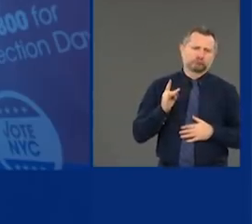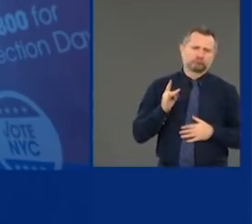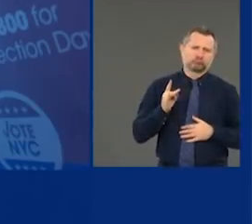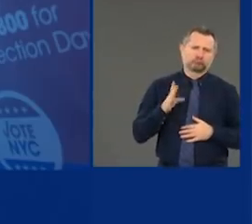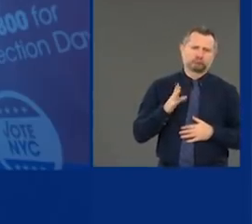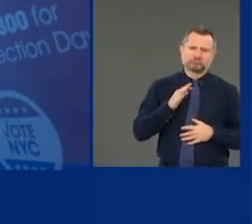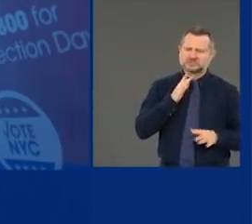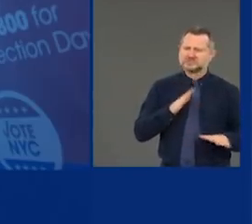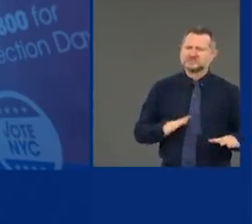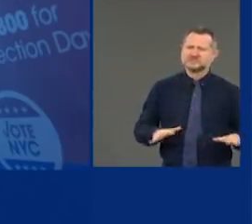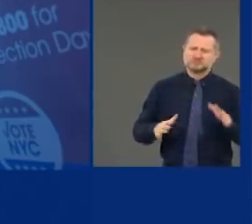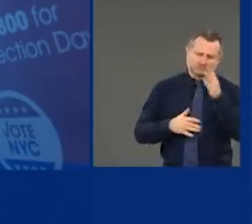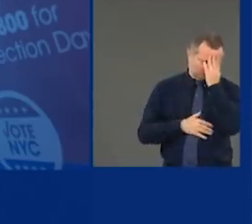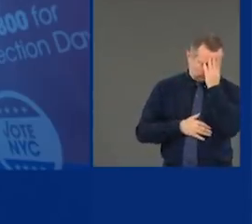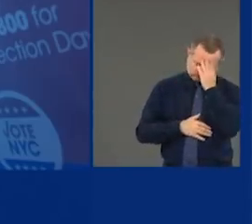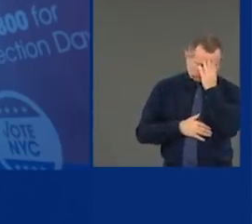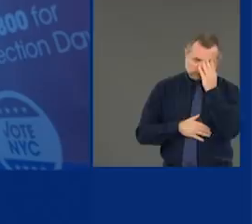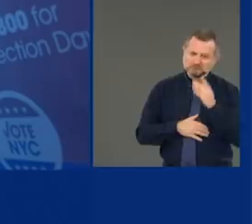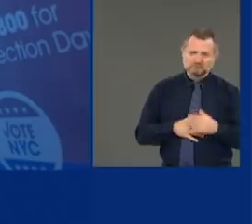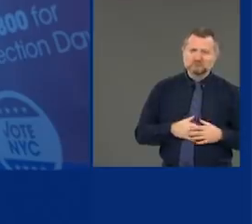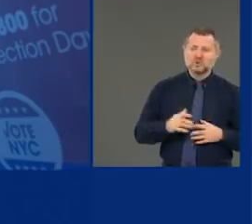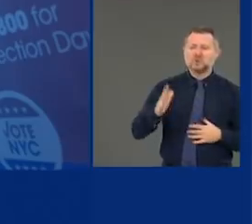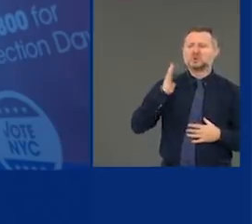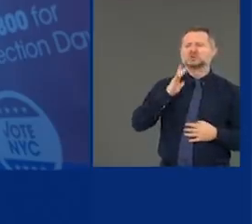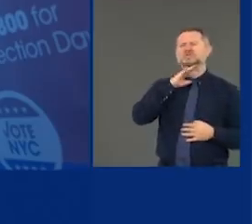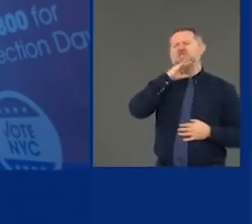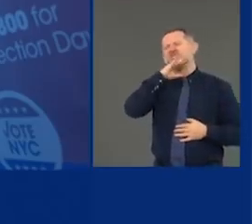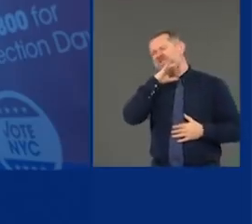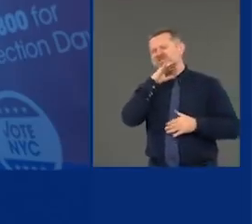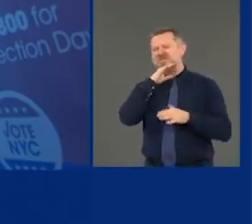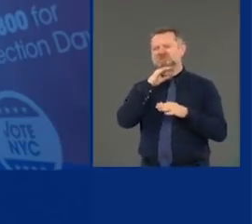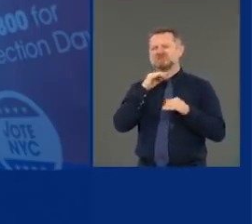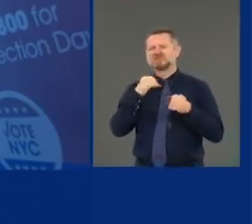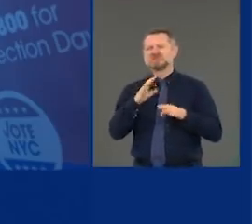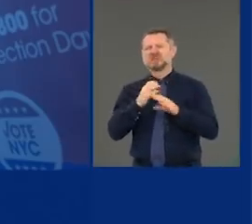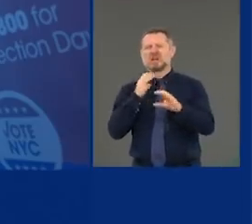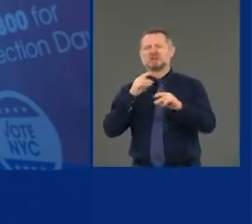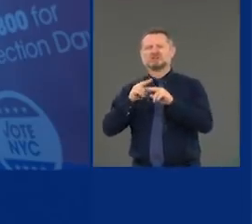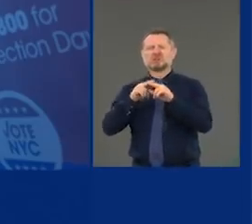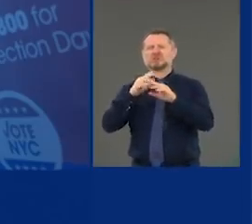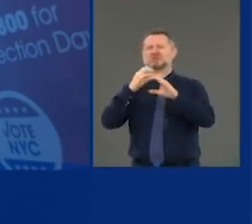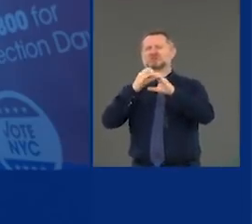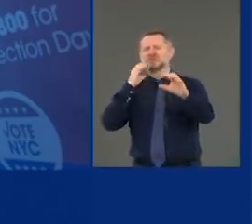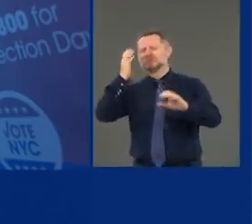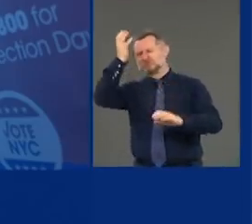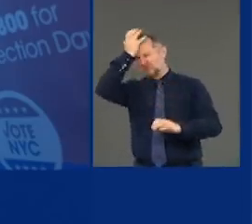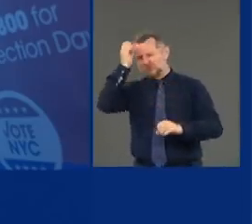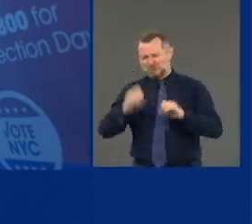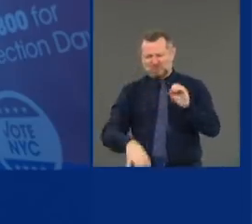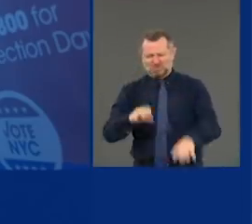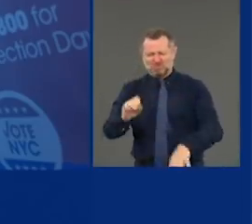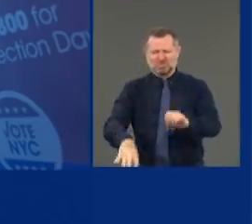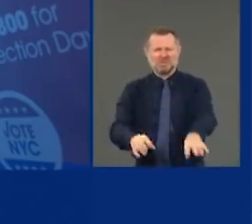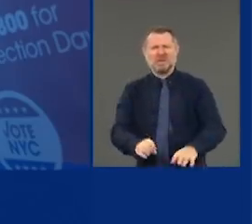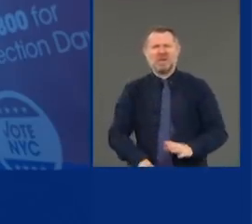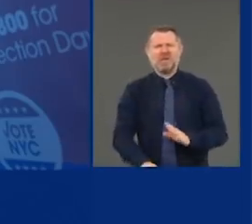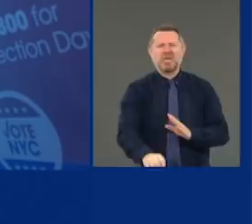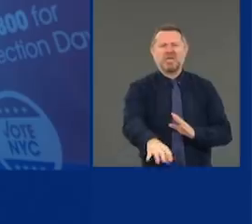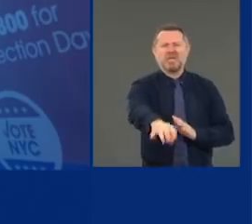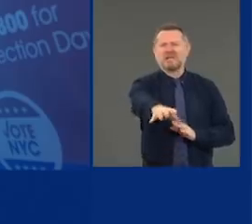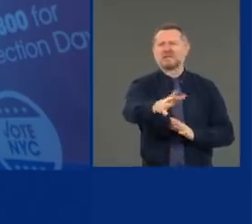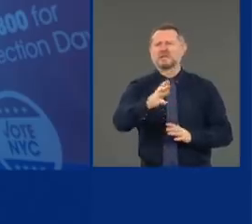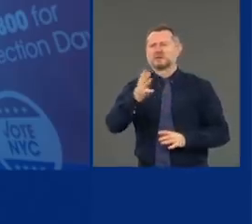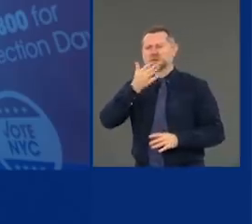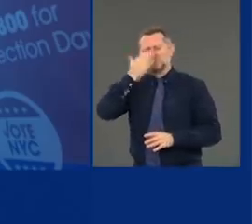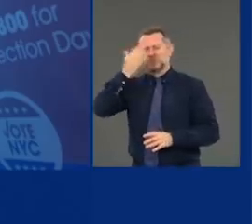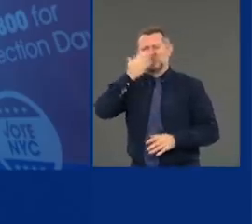And when we would talk about how dirty the cars were and the garbage that was in the subway cars and the stench, frankly, that